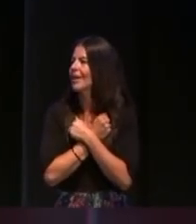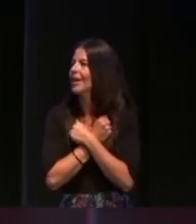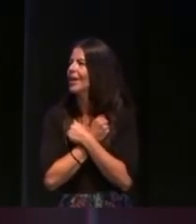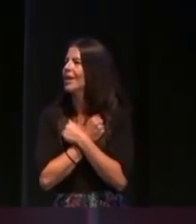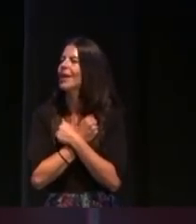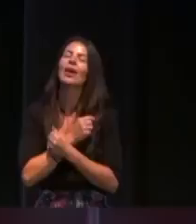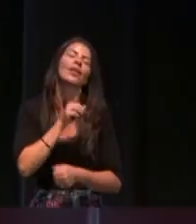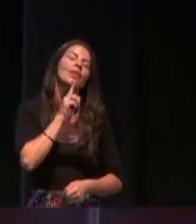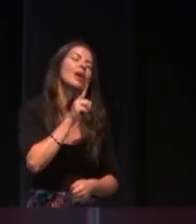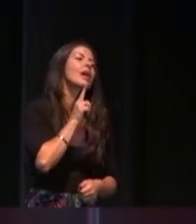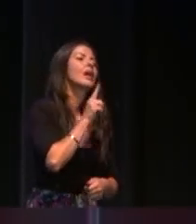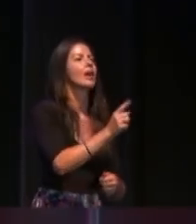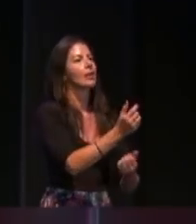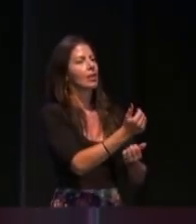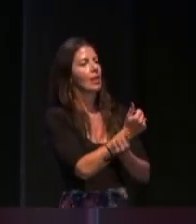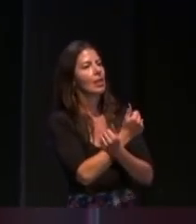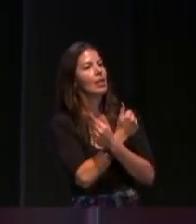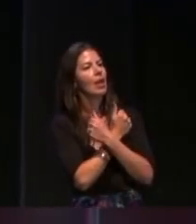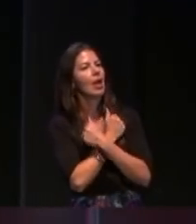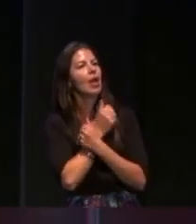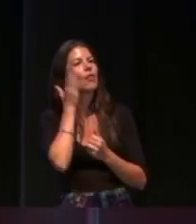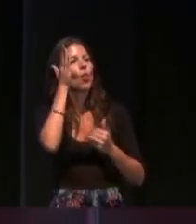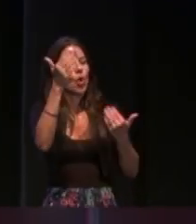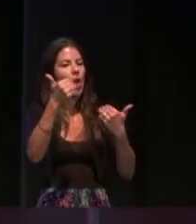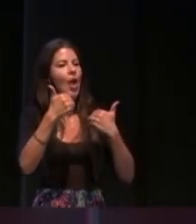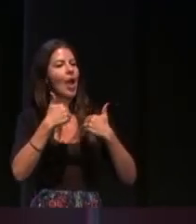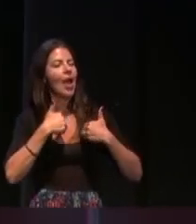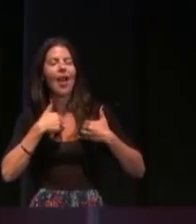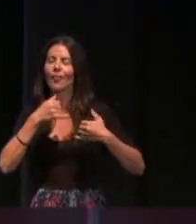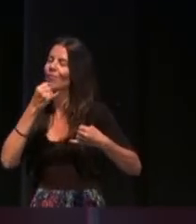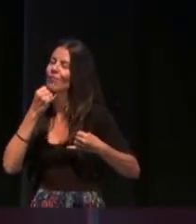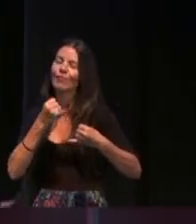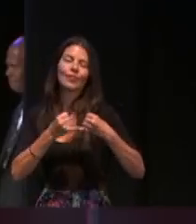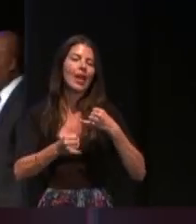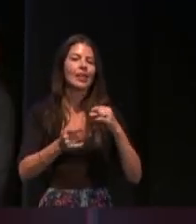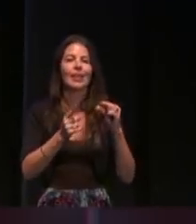love, and love will have the final